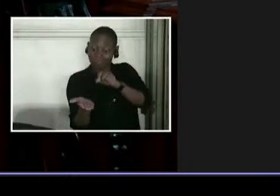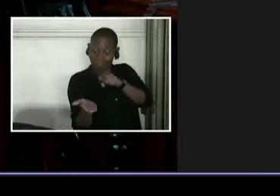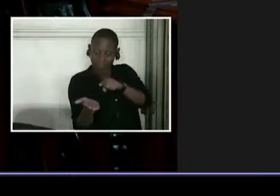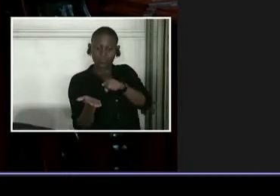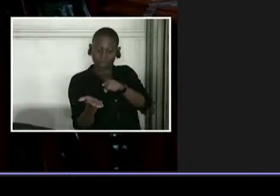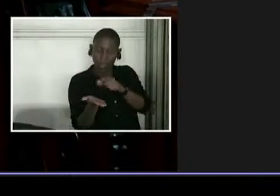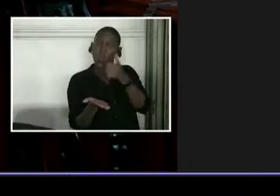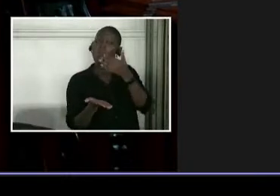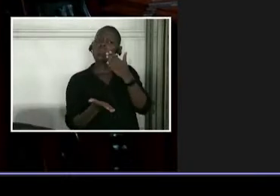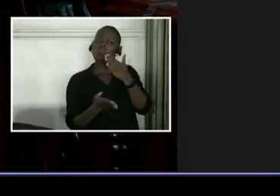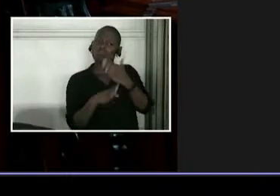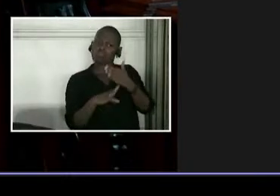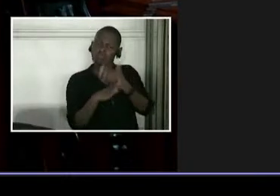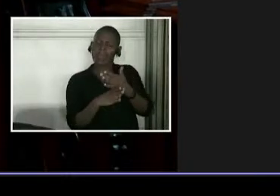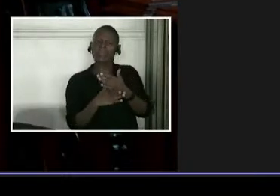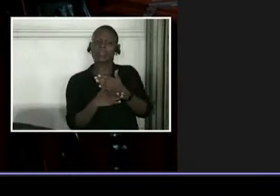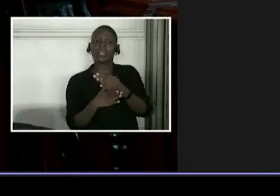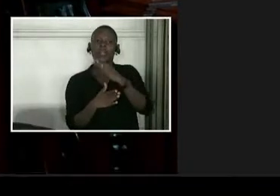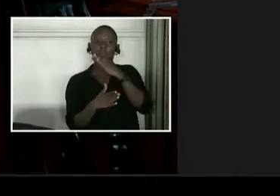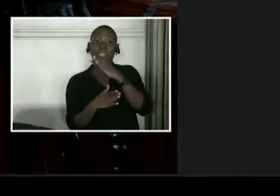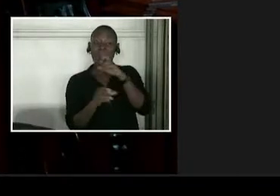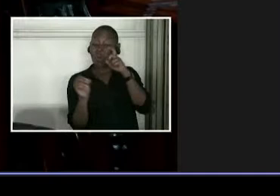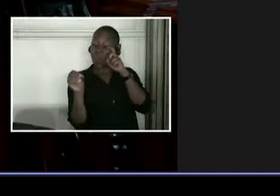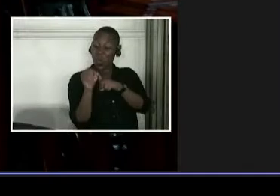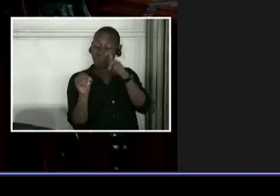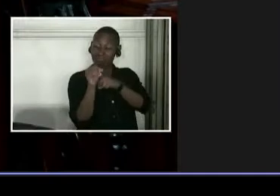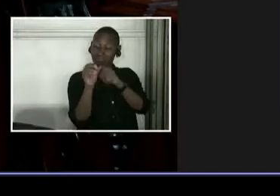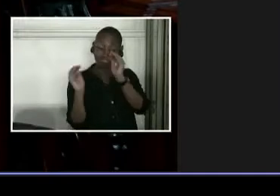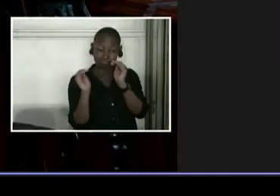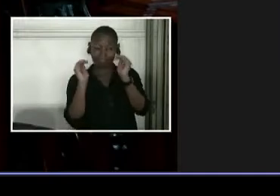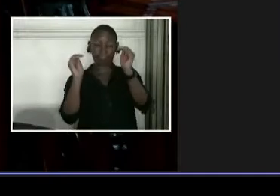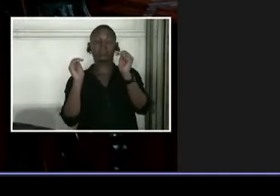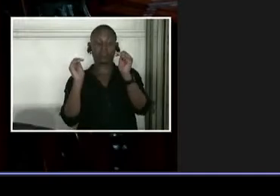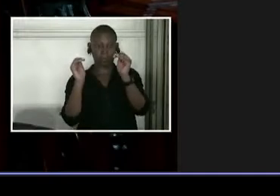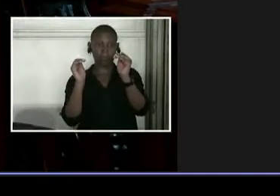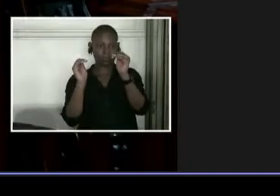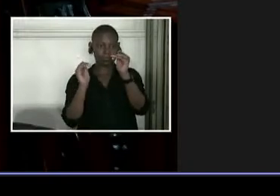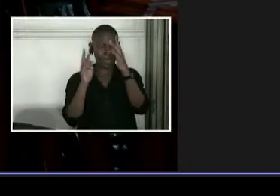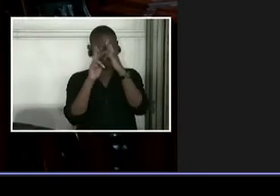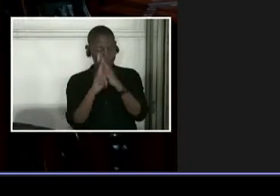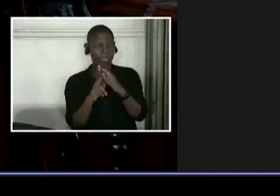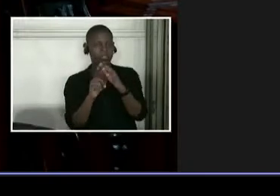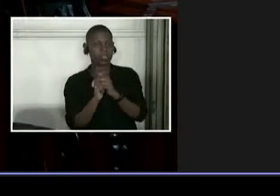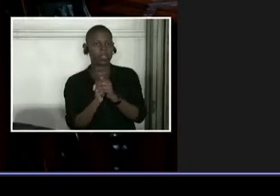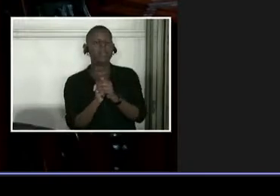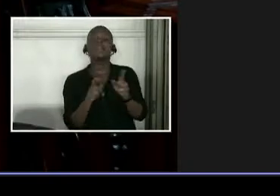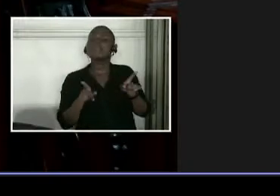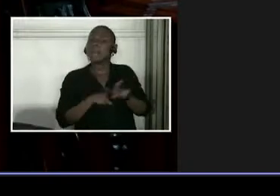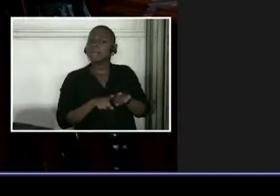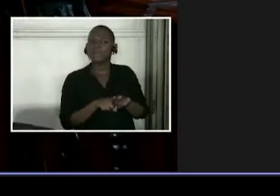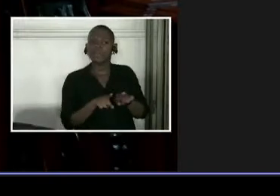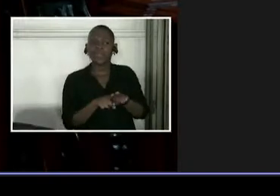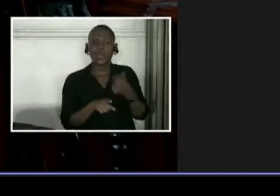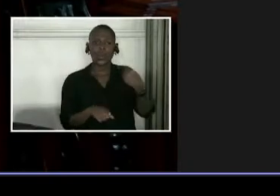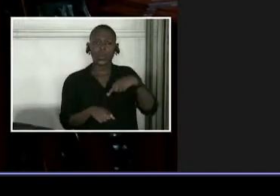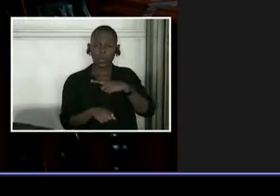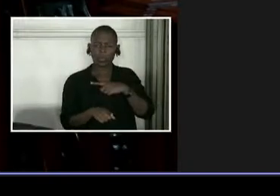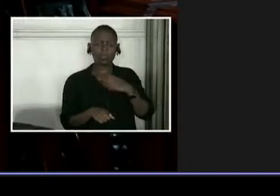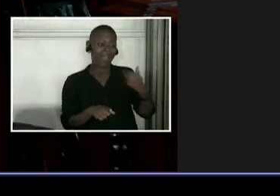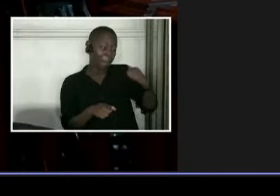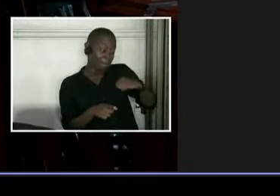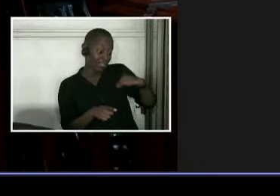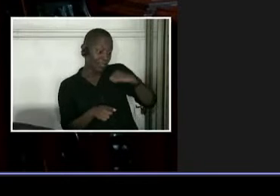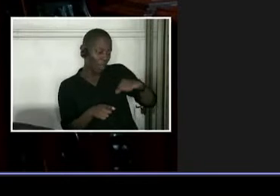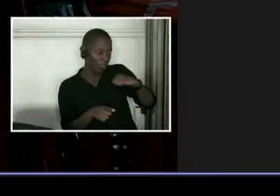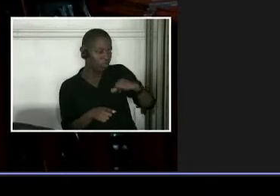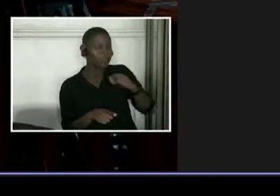for and without compromising quality and integrity. In the same vein, we are cautioning municipalities to utilize